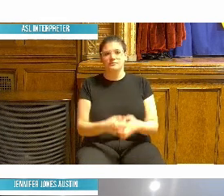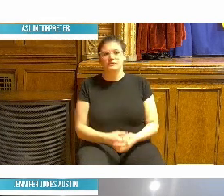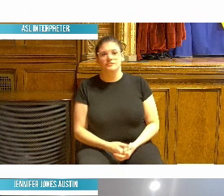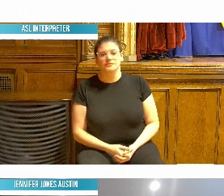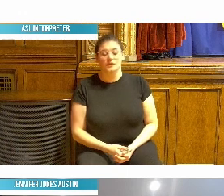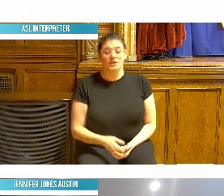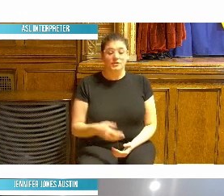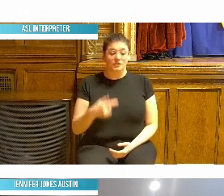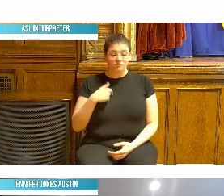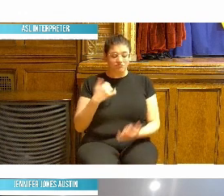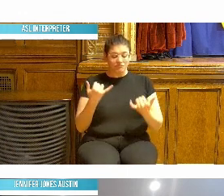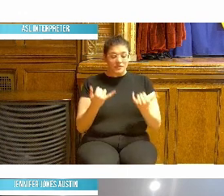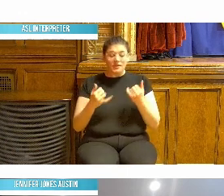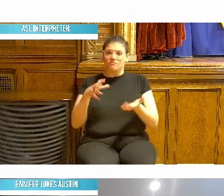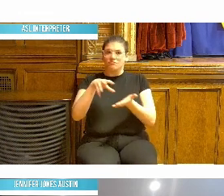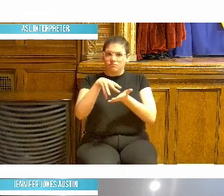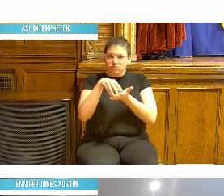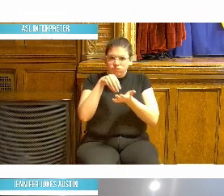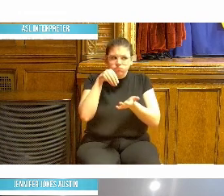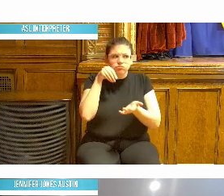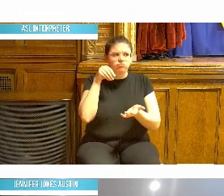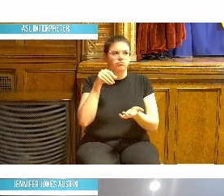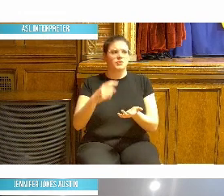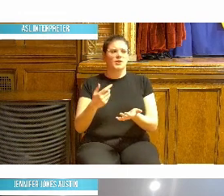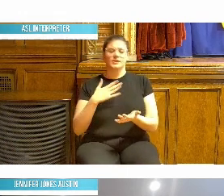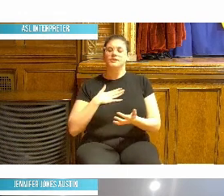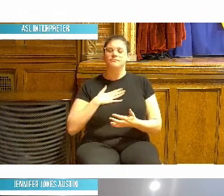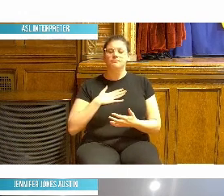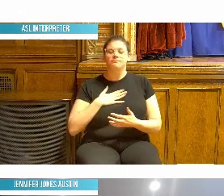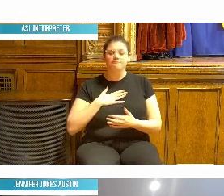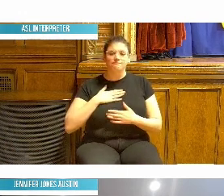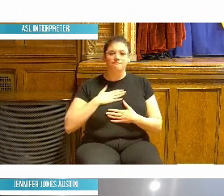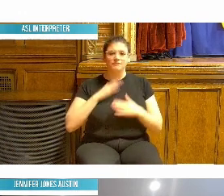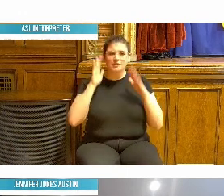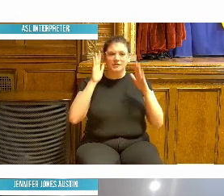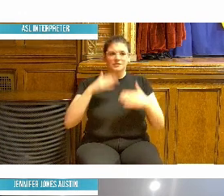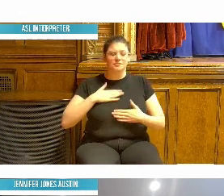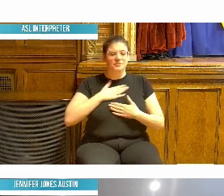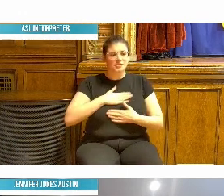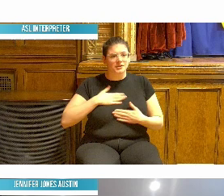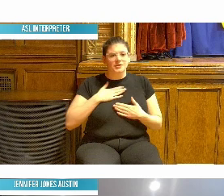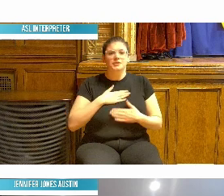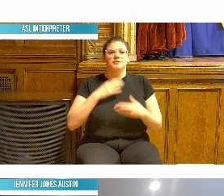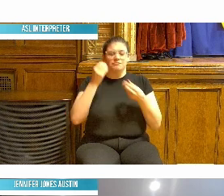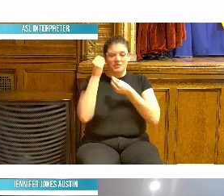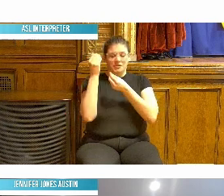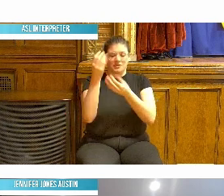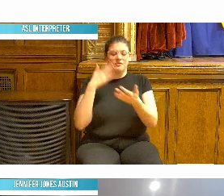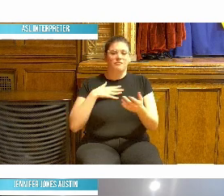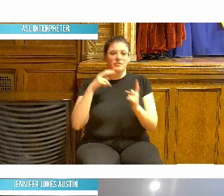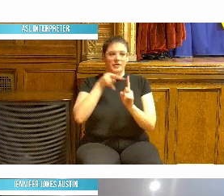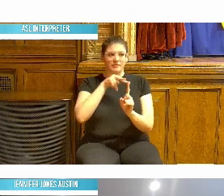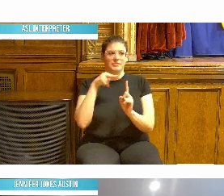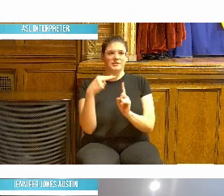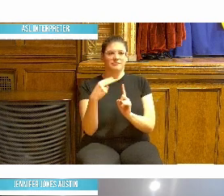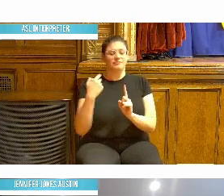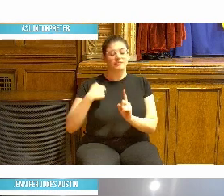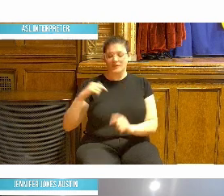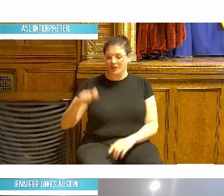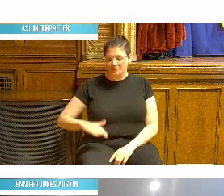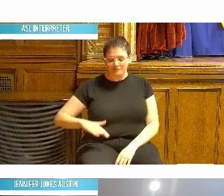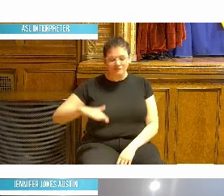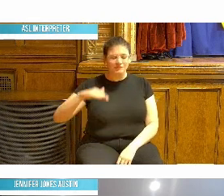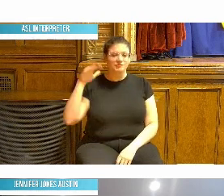be able to share my perspective as a poor kid who grew up on North Clinton Avenue, who